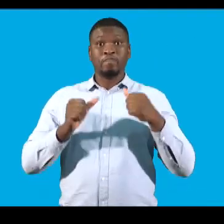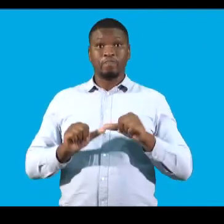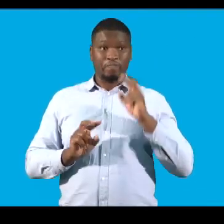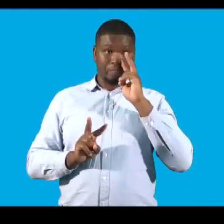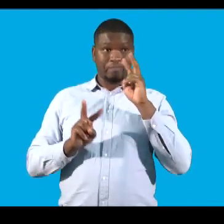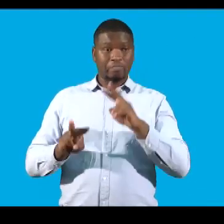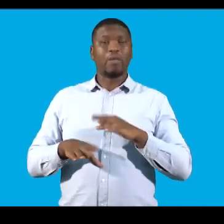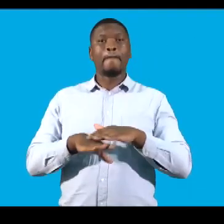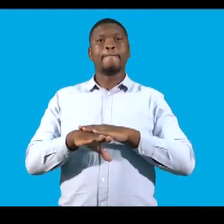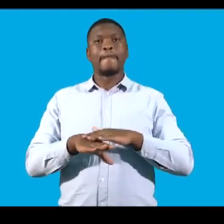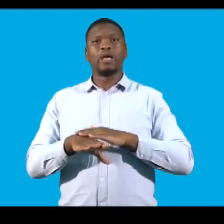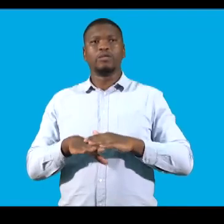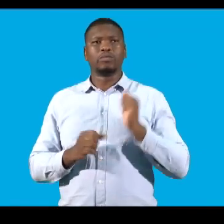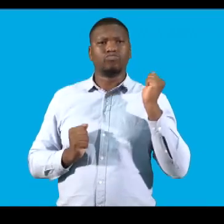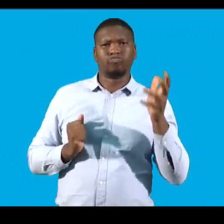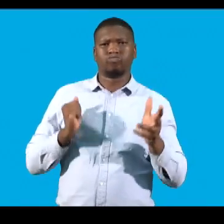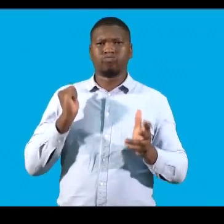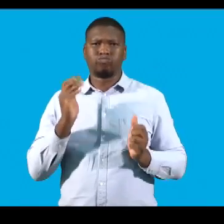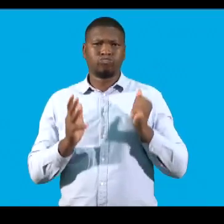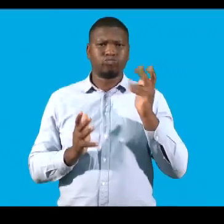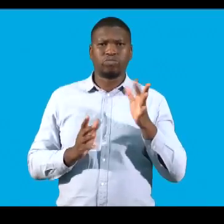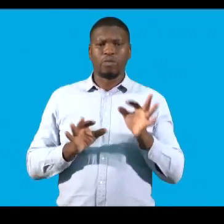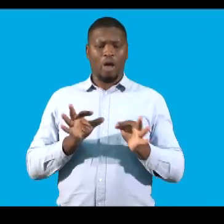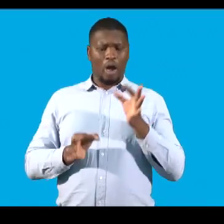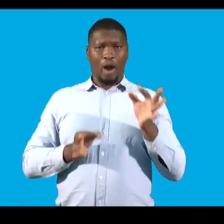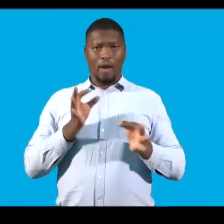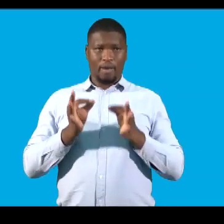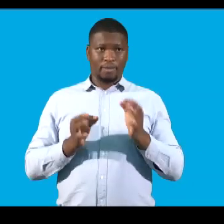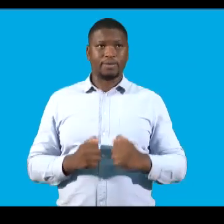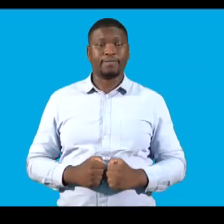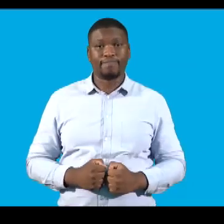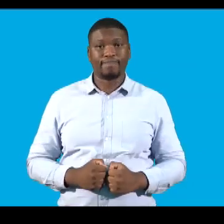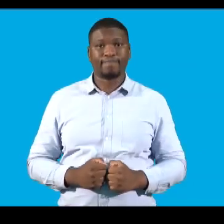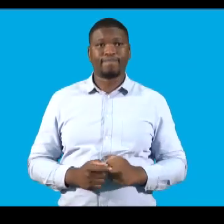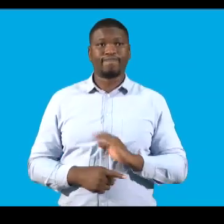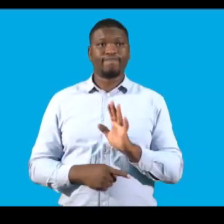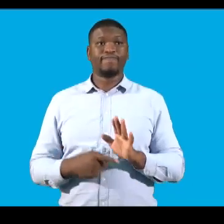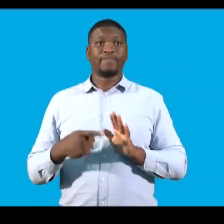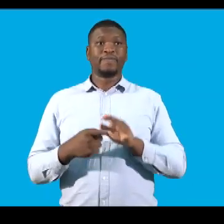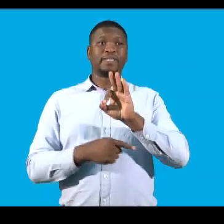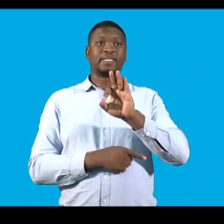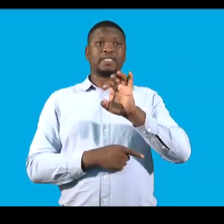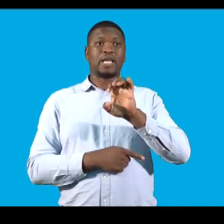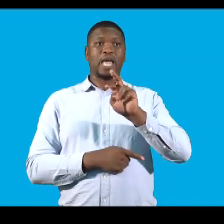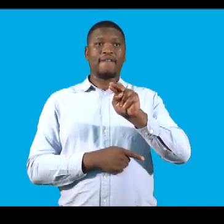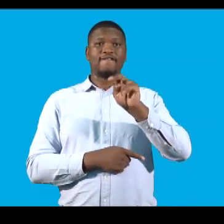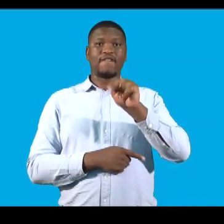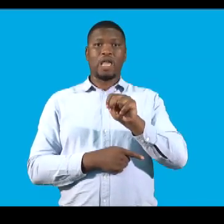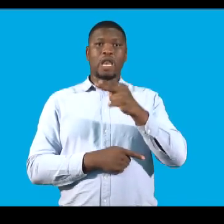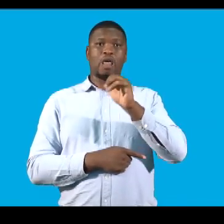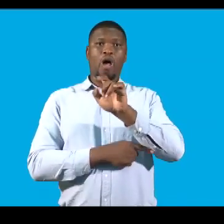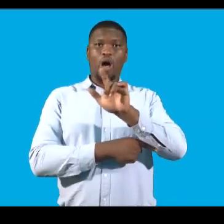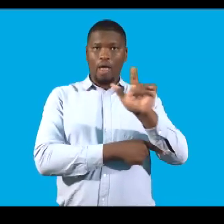Now, let's look at basic poetry analysis of the various poems. Fernhill is a poem by Dylan Thomas.